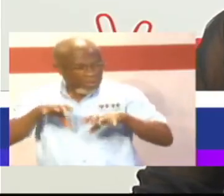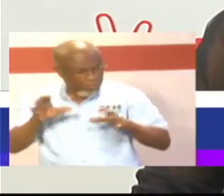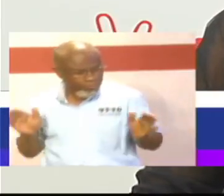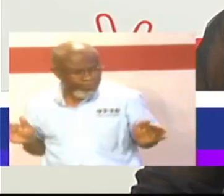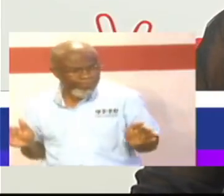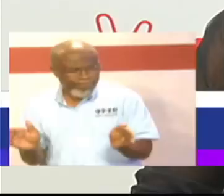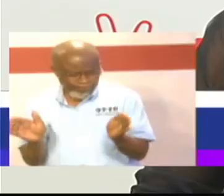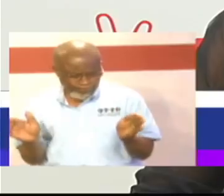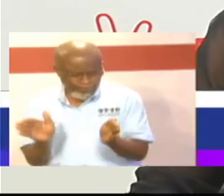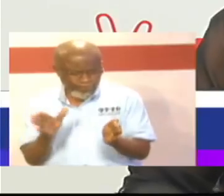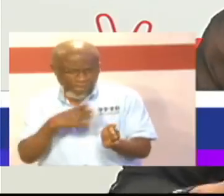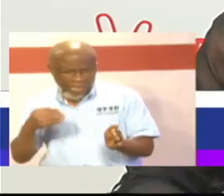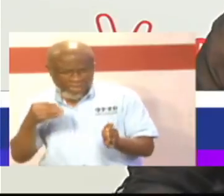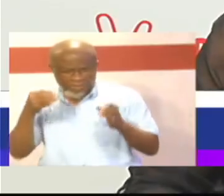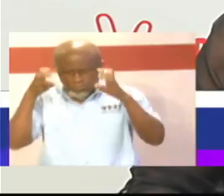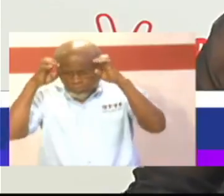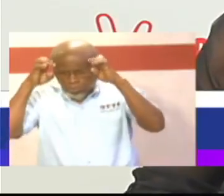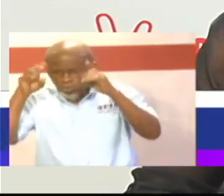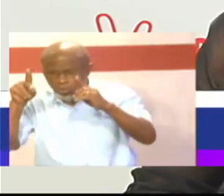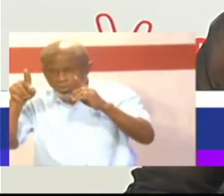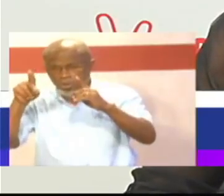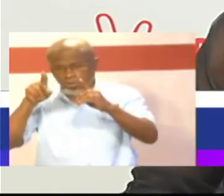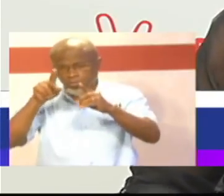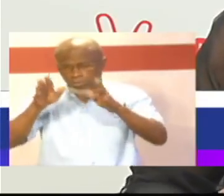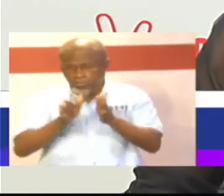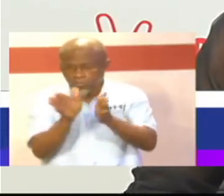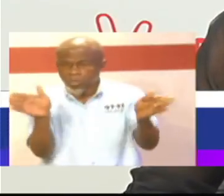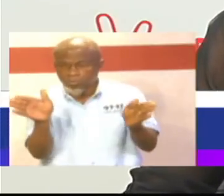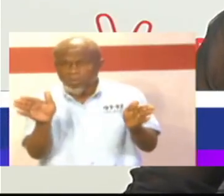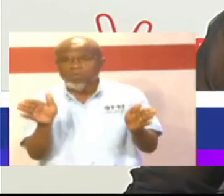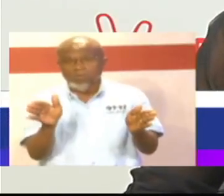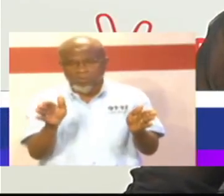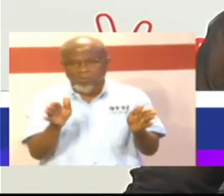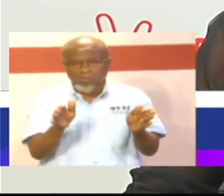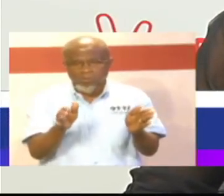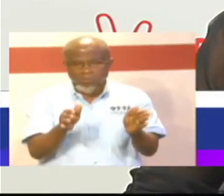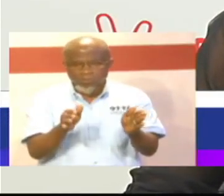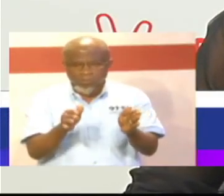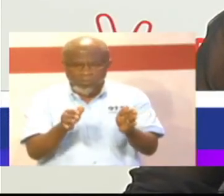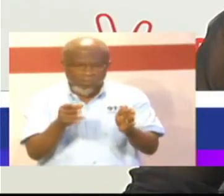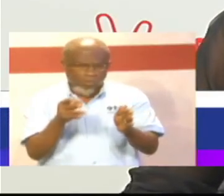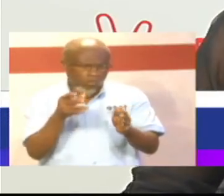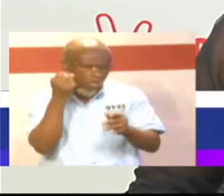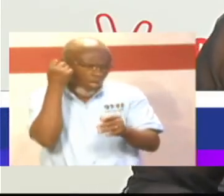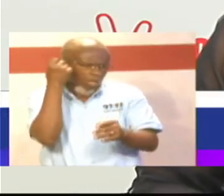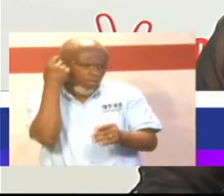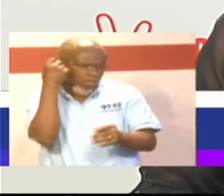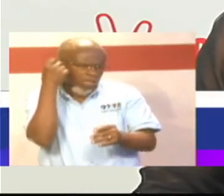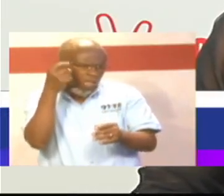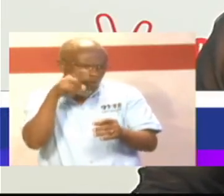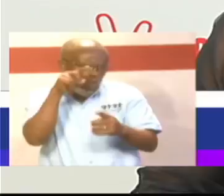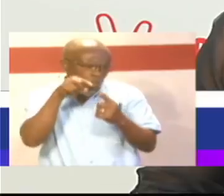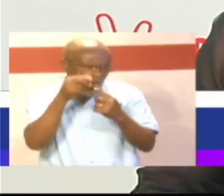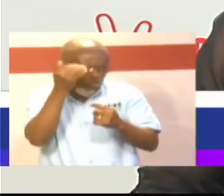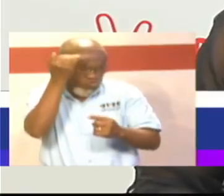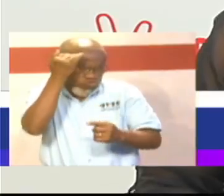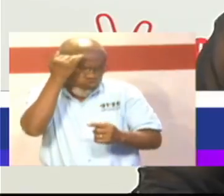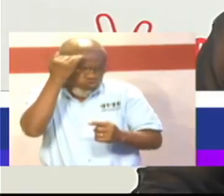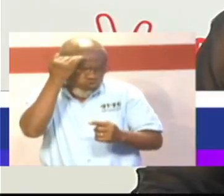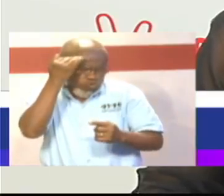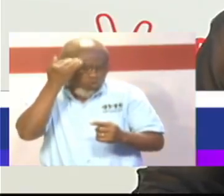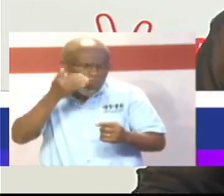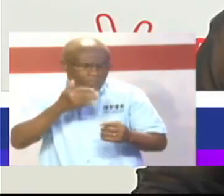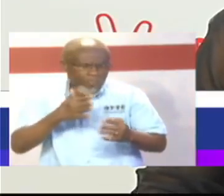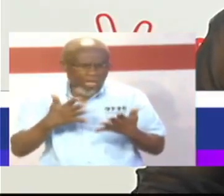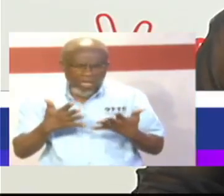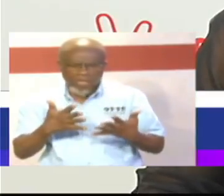and educate patients, as we continue to do, about the signs of clinical decompensation. Our county medical officers